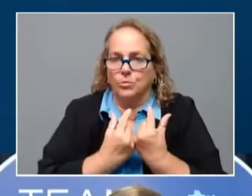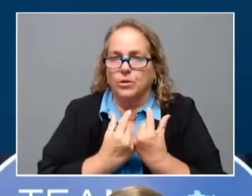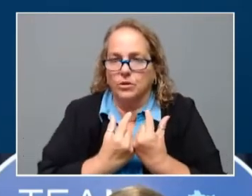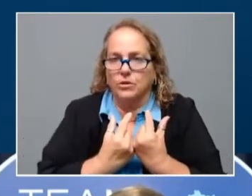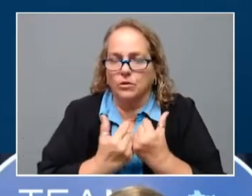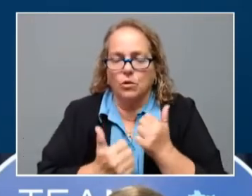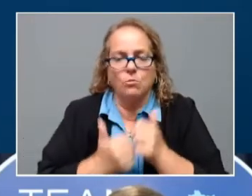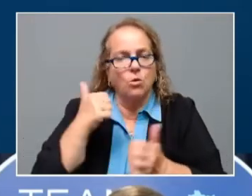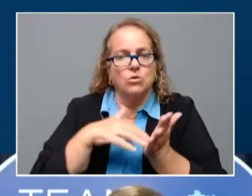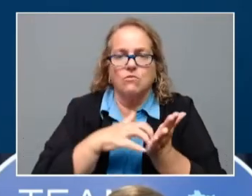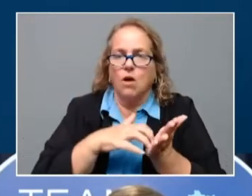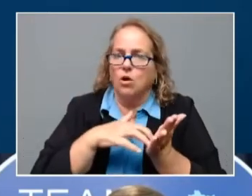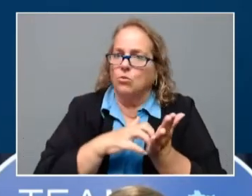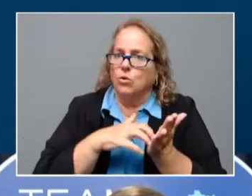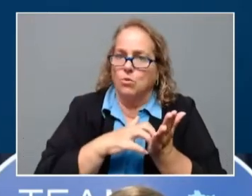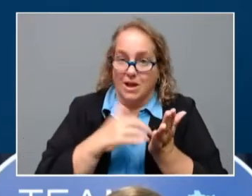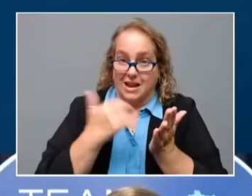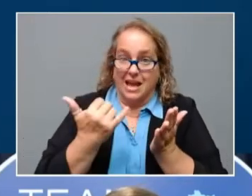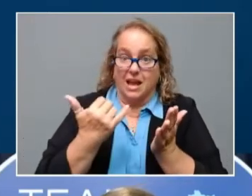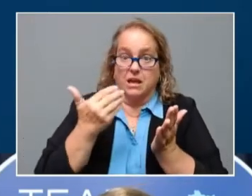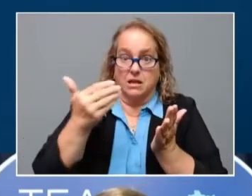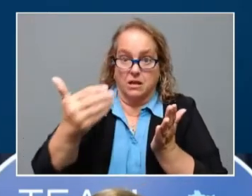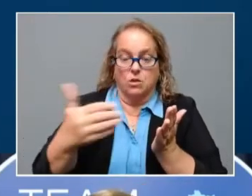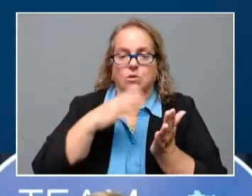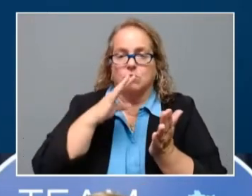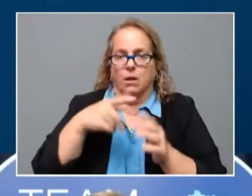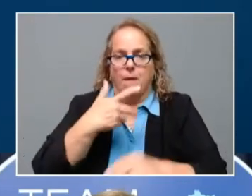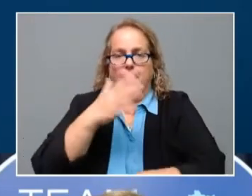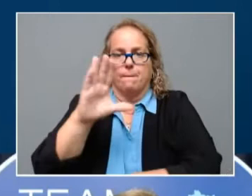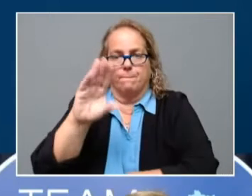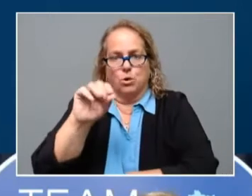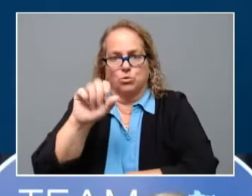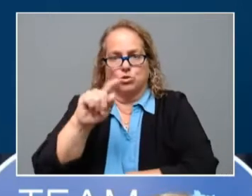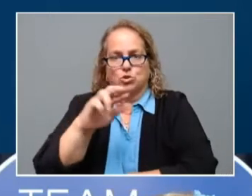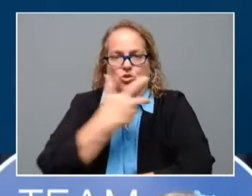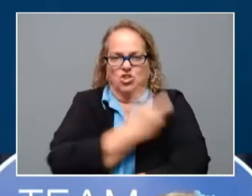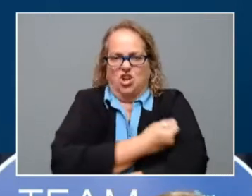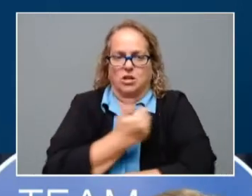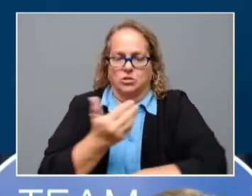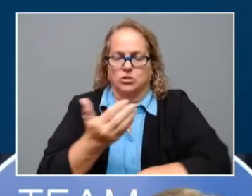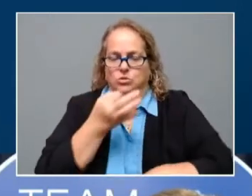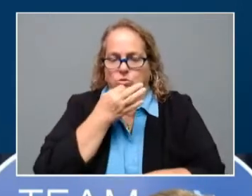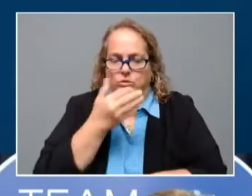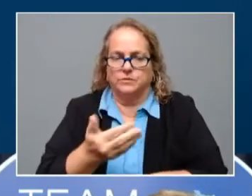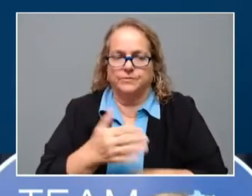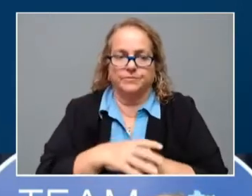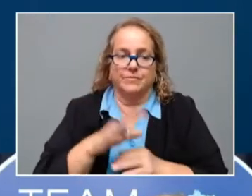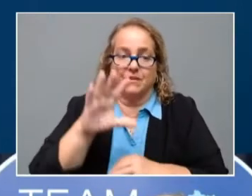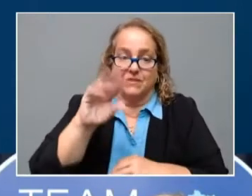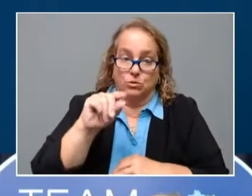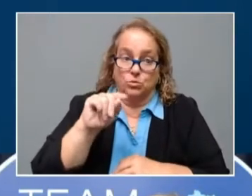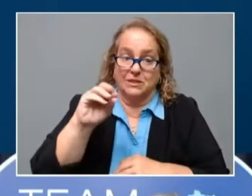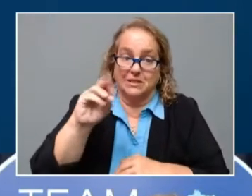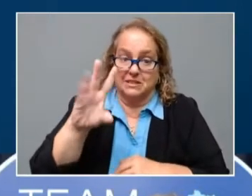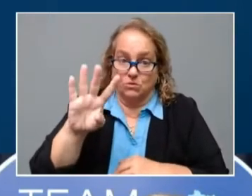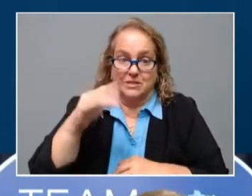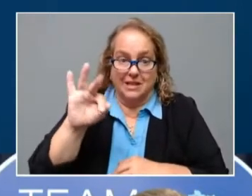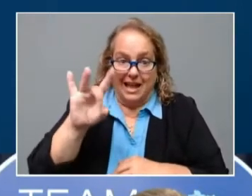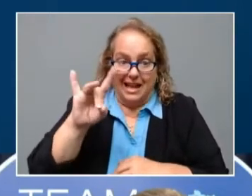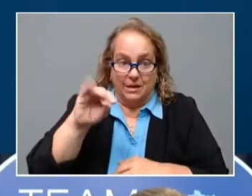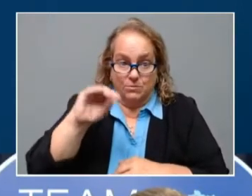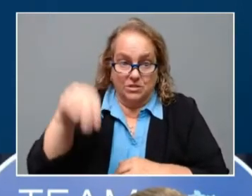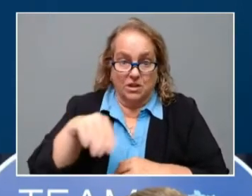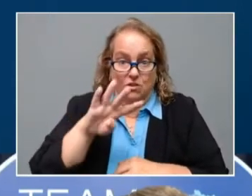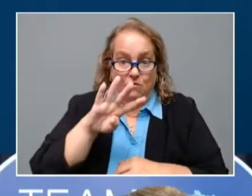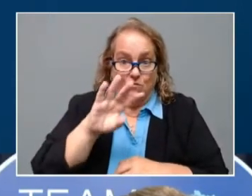shots here at the end. So that is a good sign. 50 to 64, still 80%. 40 to 49 just moved